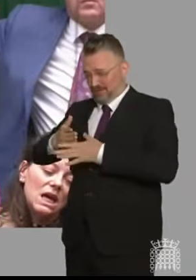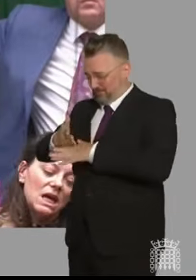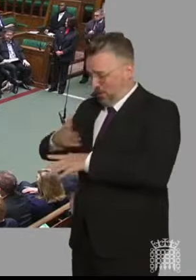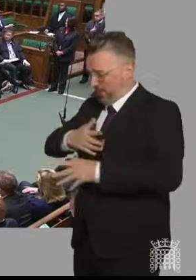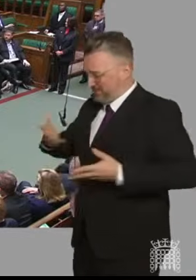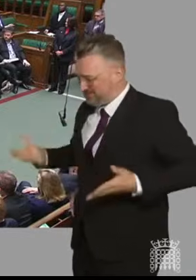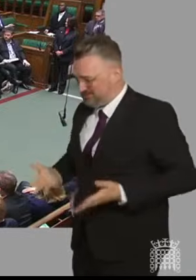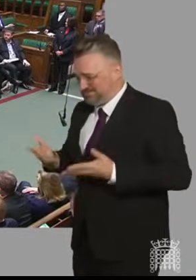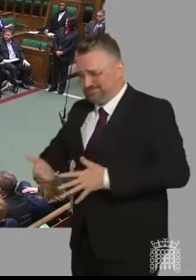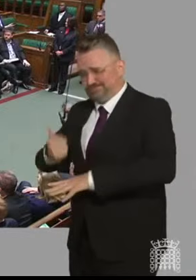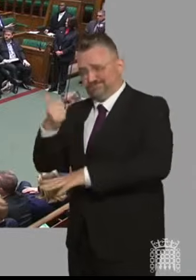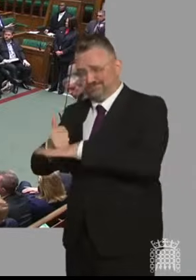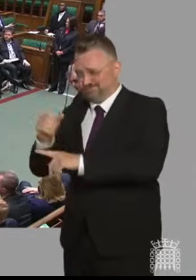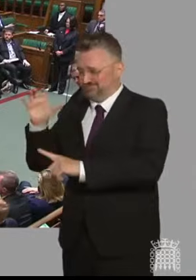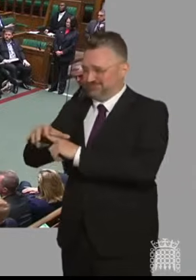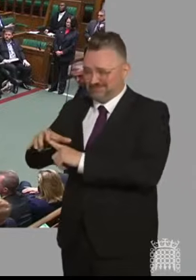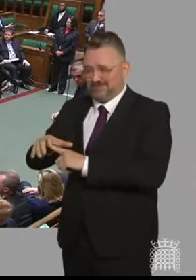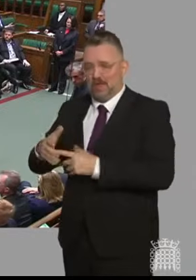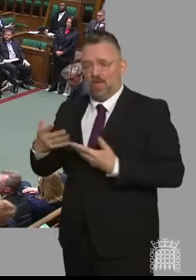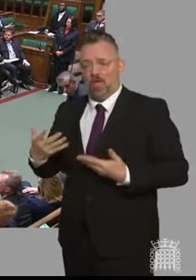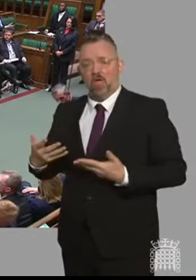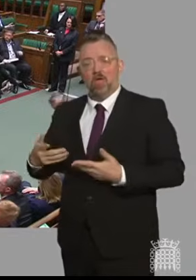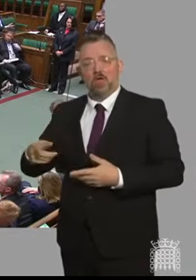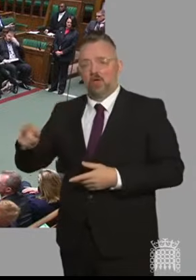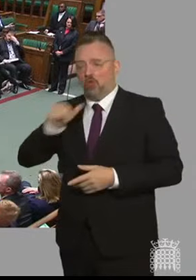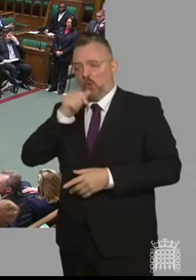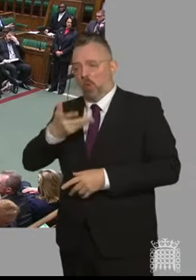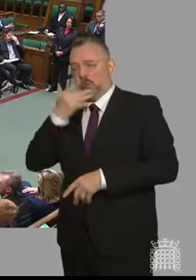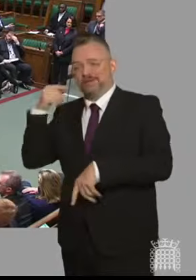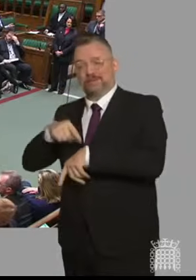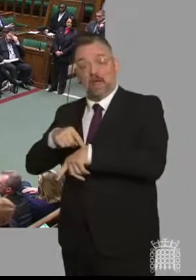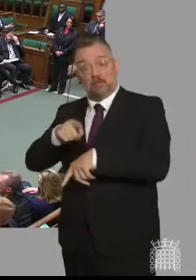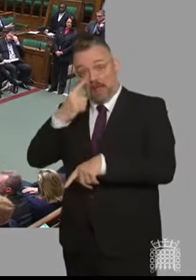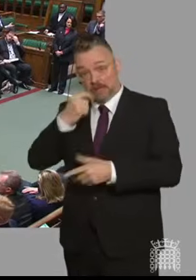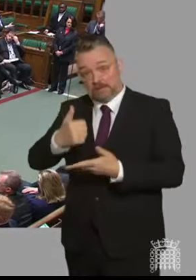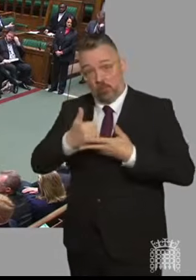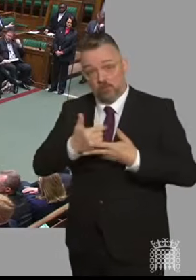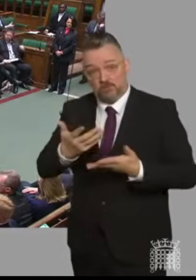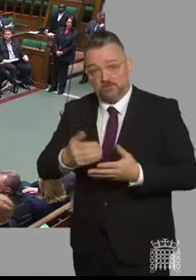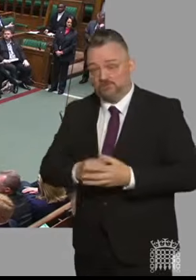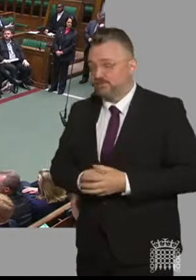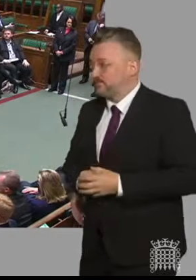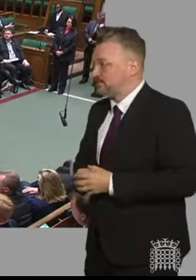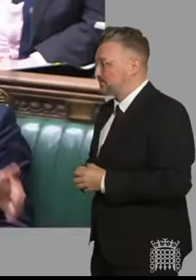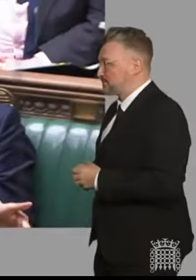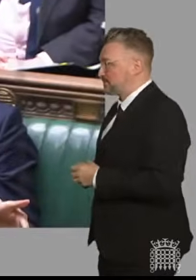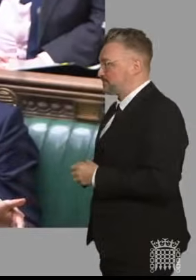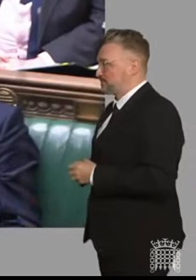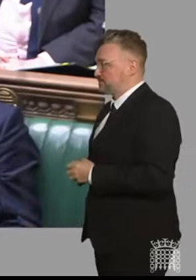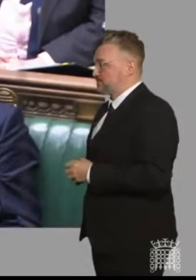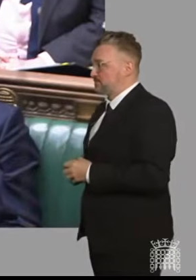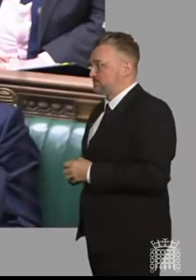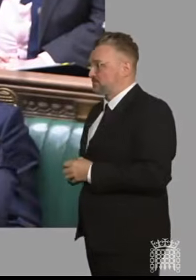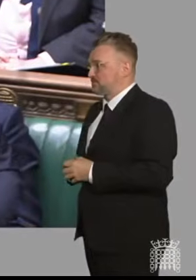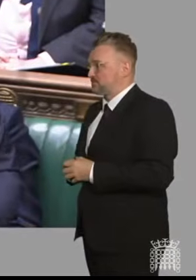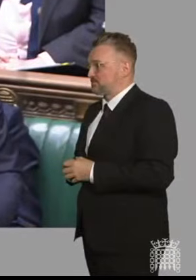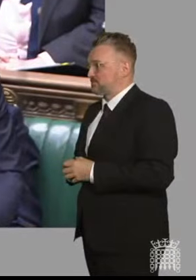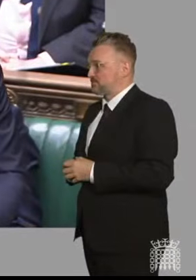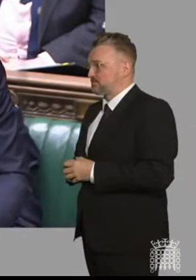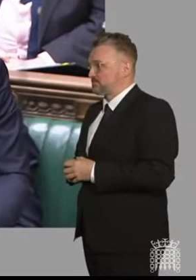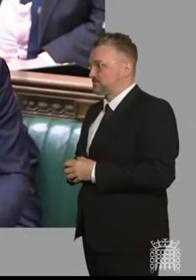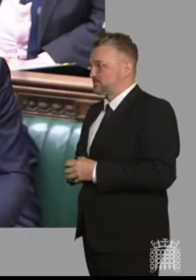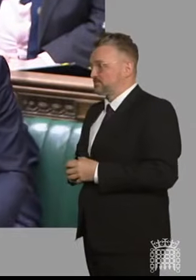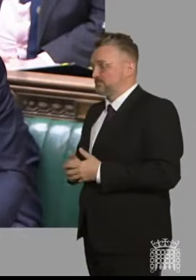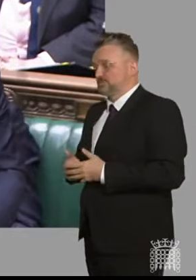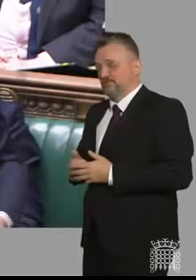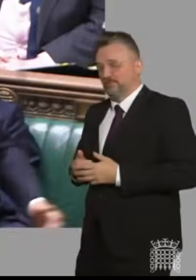futile? Prime Minister. Well, Mr. Speaker, Conservatives in the South West are rightly championing the reopen